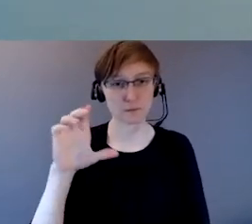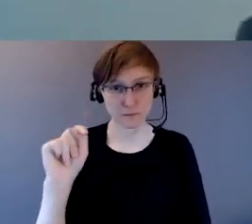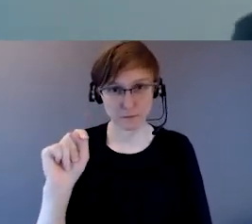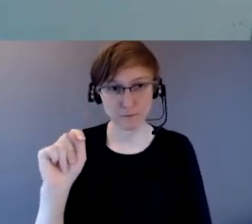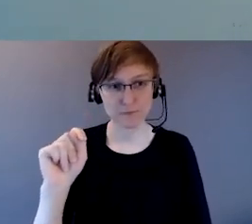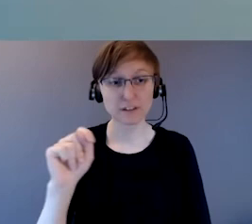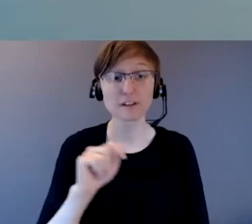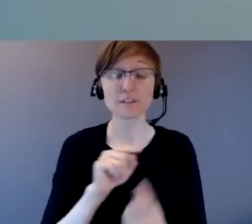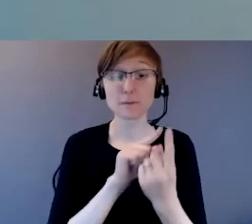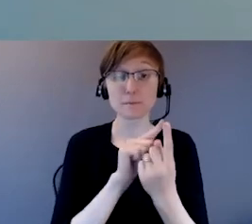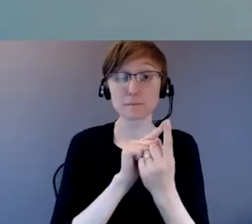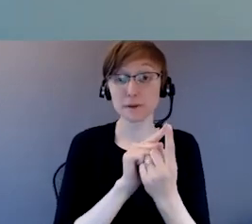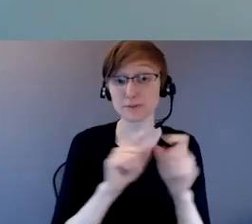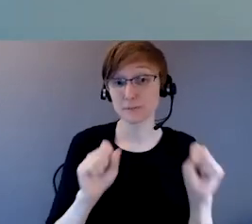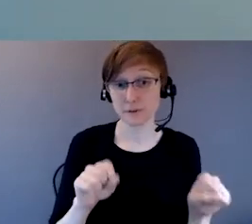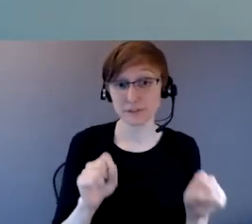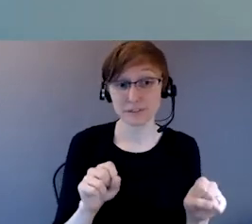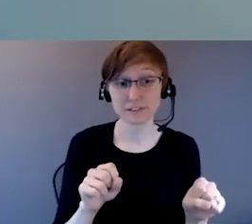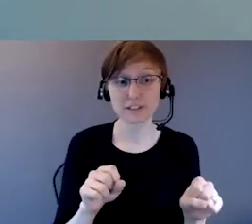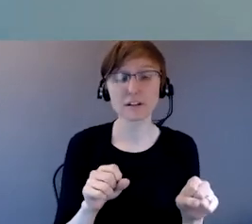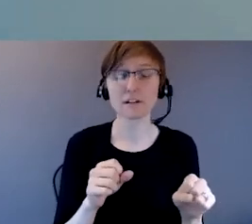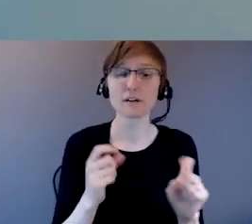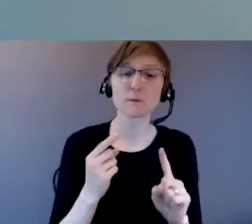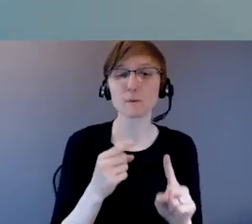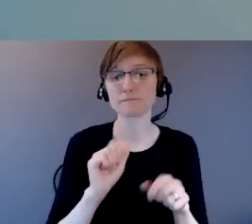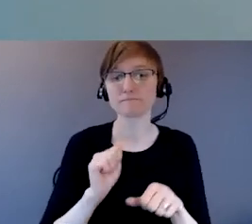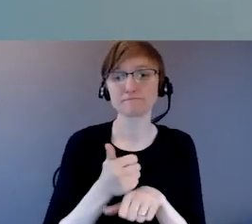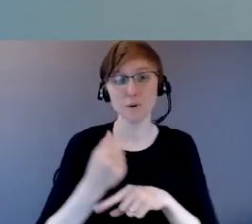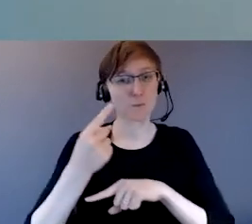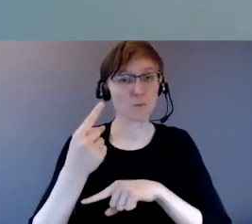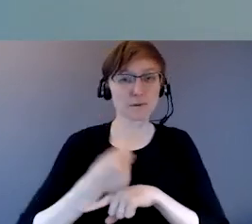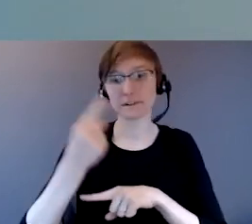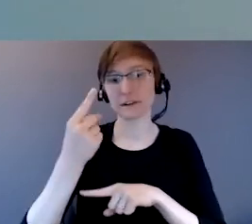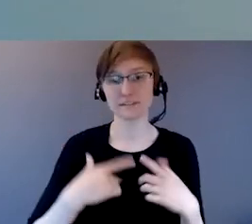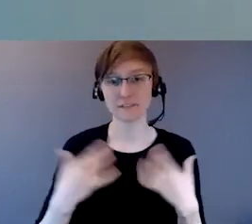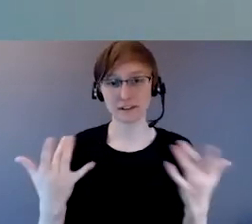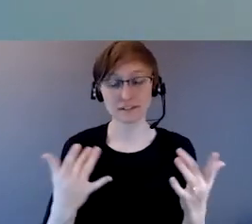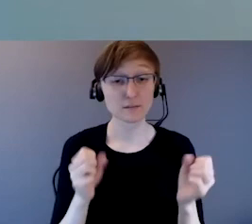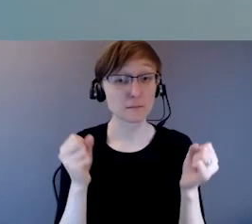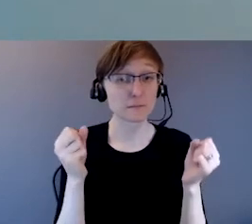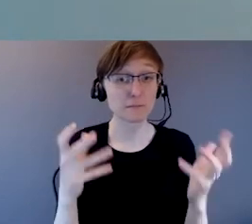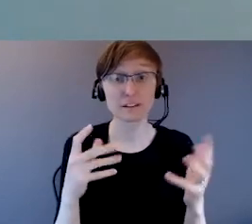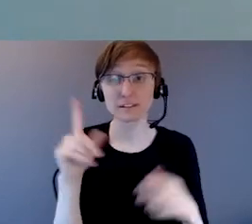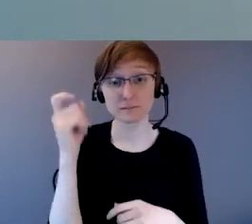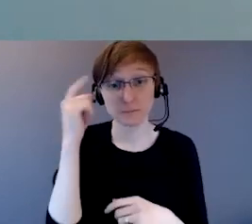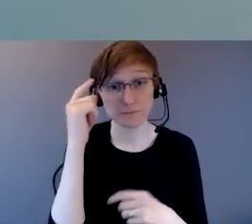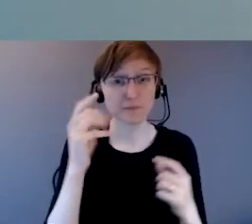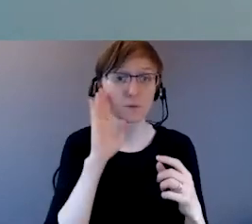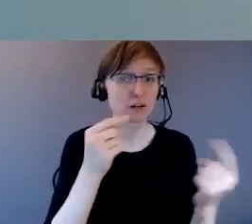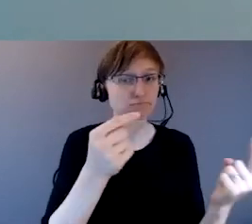create one-day events where there would be many employers